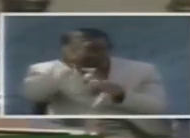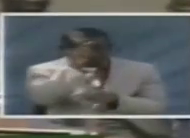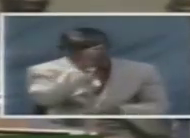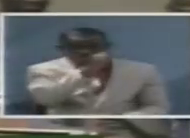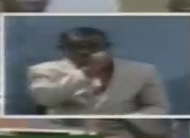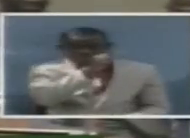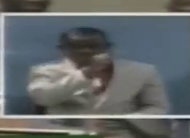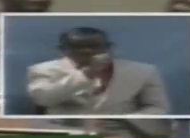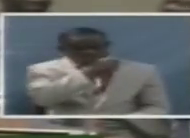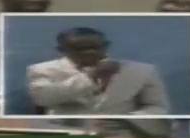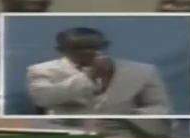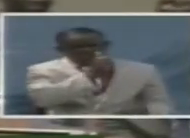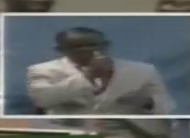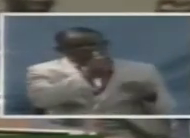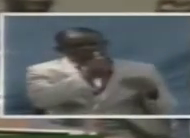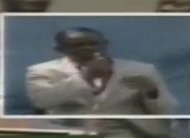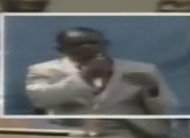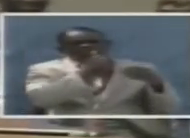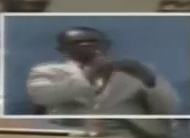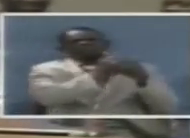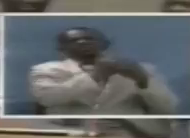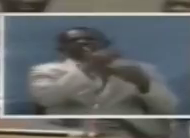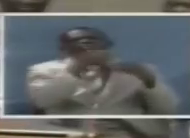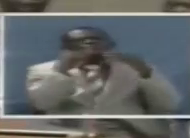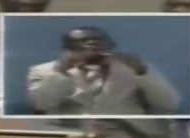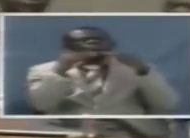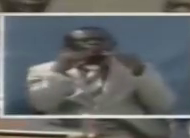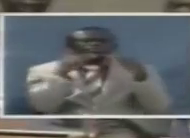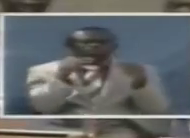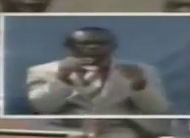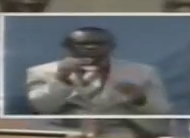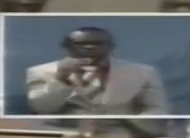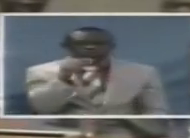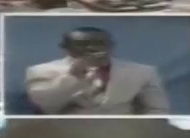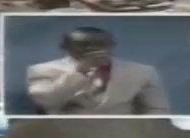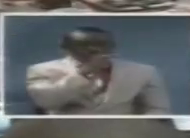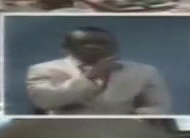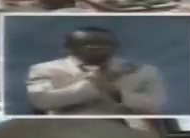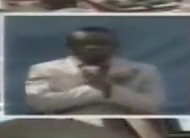Mr. Edgar Chagwalungu, the President of the Republic of Zambia,